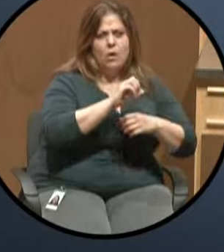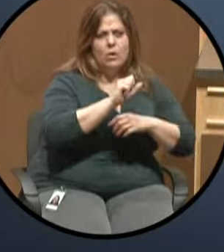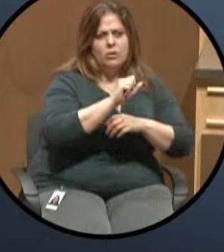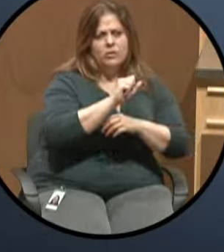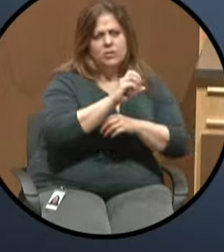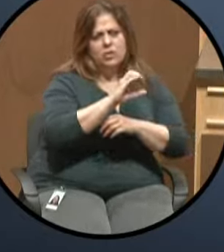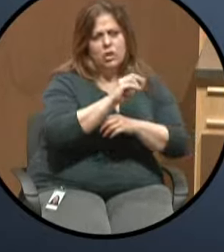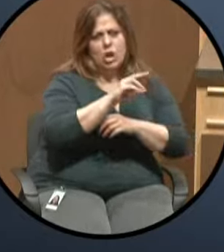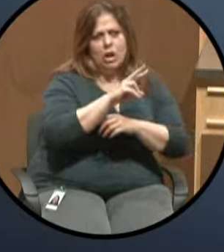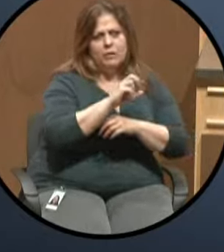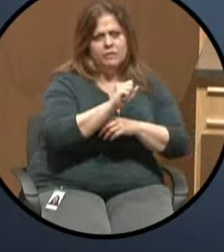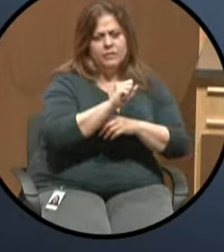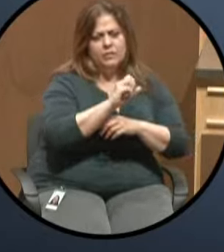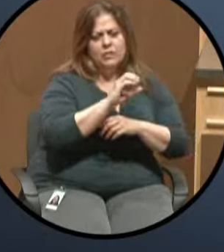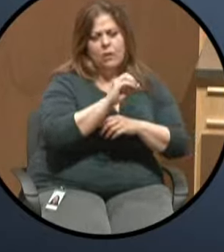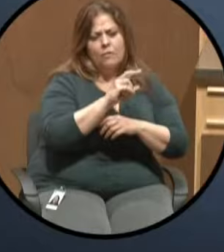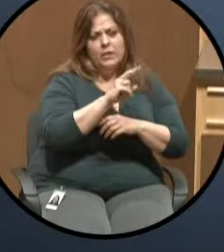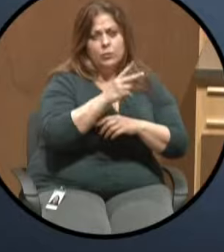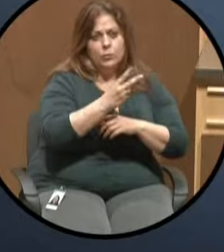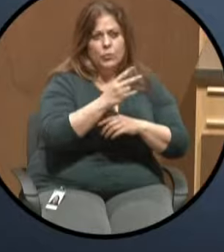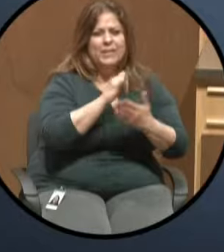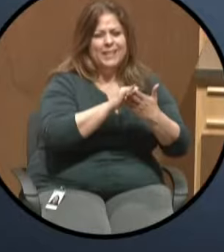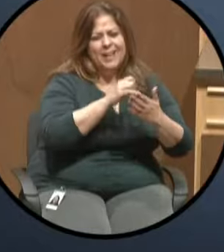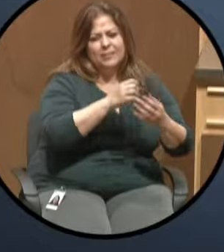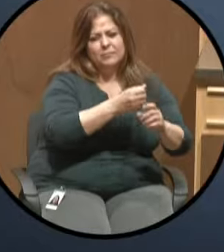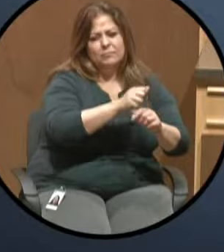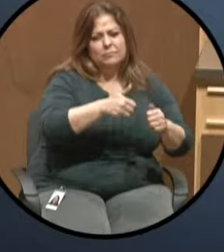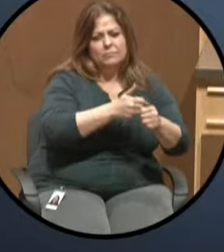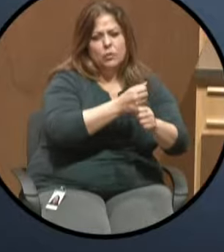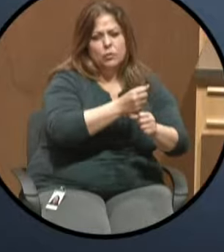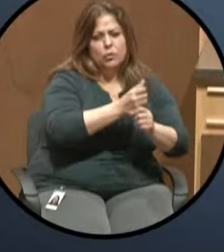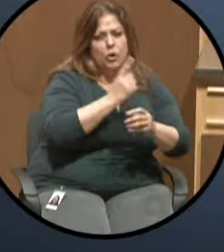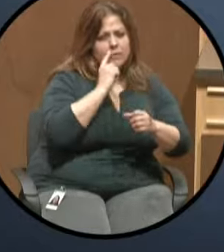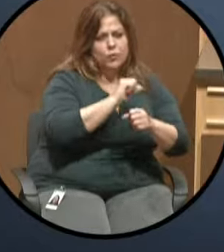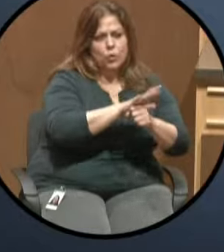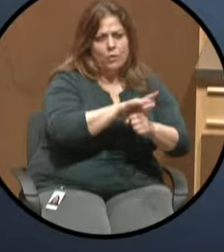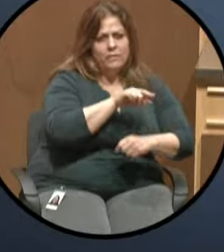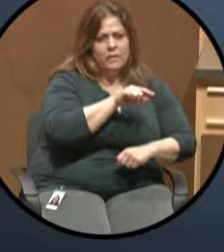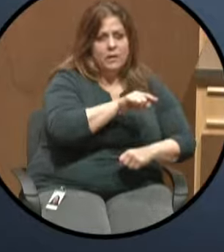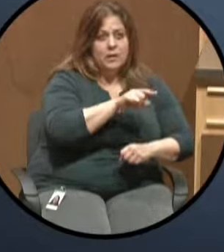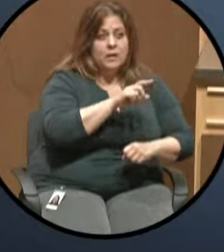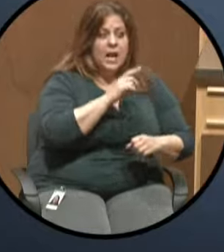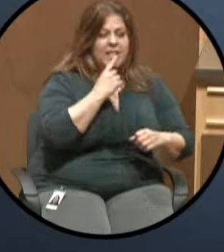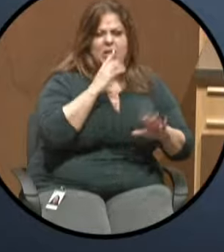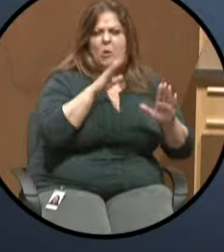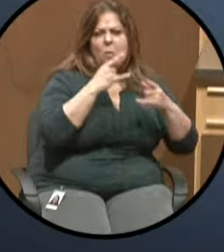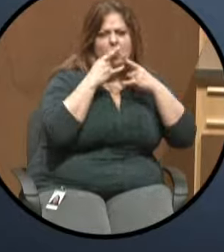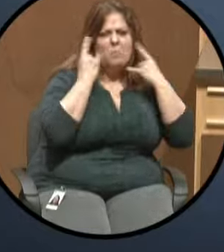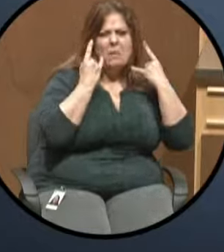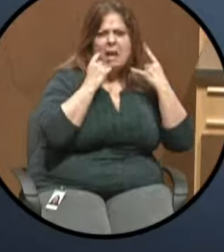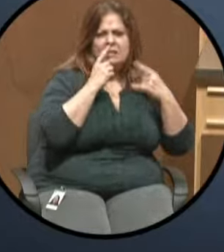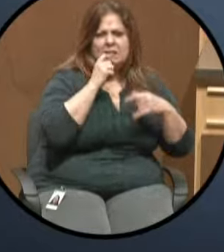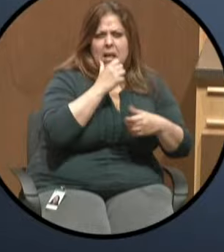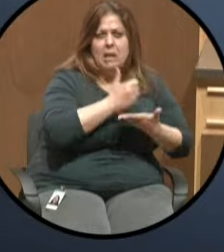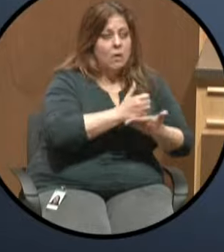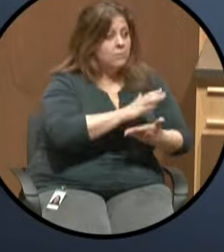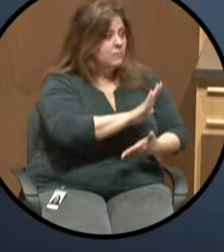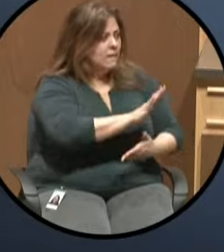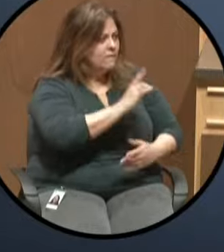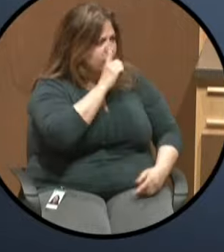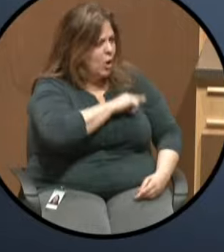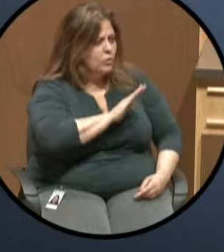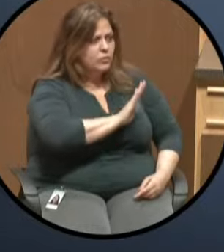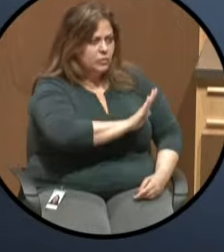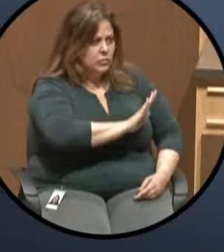SARS-CoV-2, which causes COVID-19. But this claim is absolutely and unequivocally false. So let me explain. This